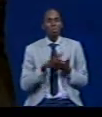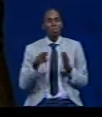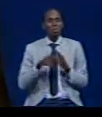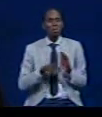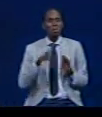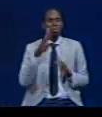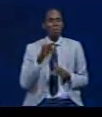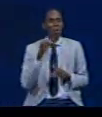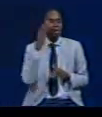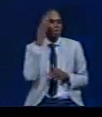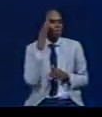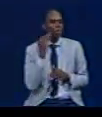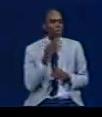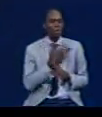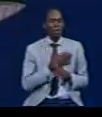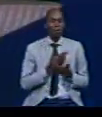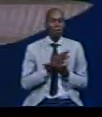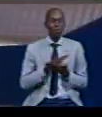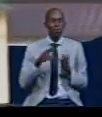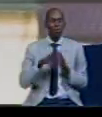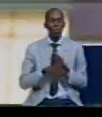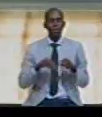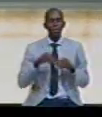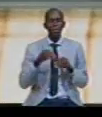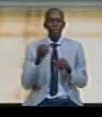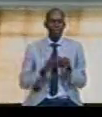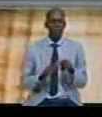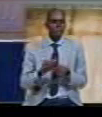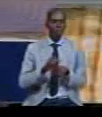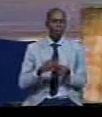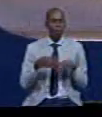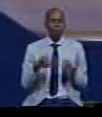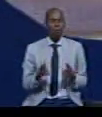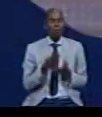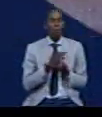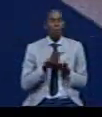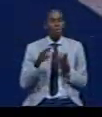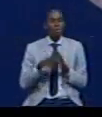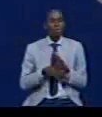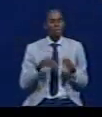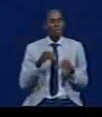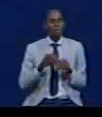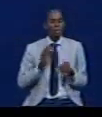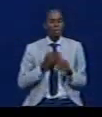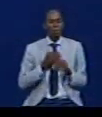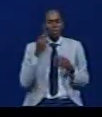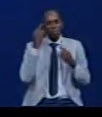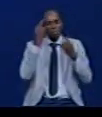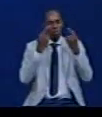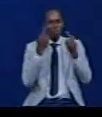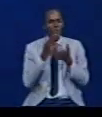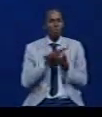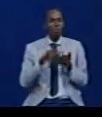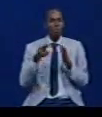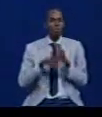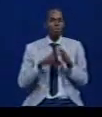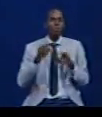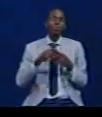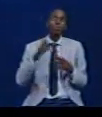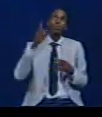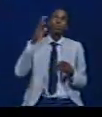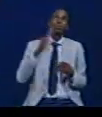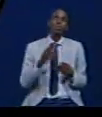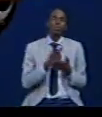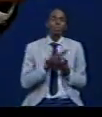and holiness in every practical way, holiness in our thoughts, holiness unto God, and holiness before